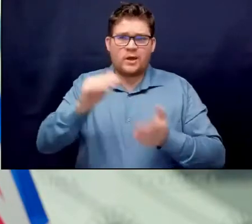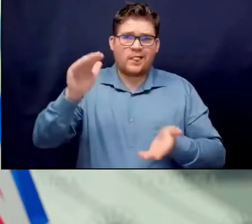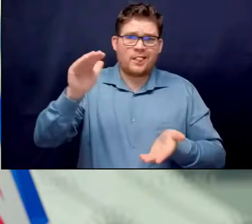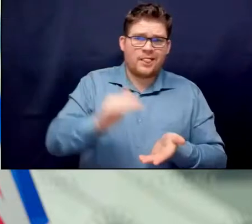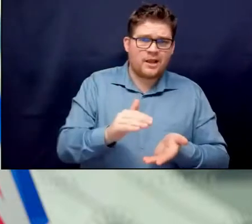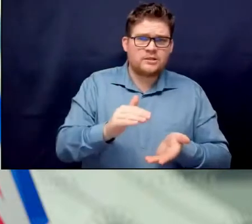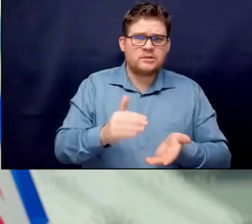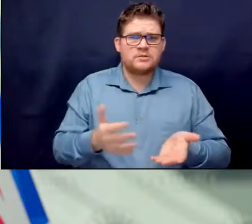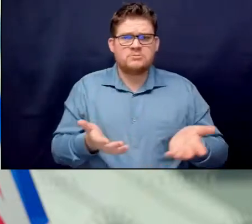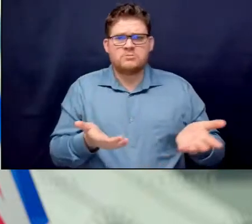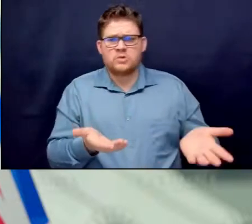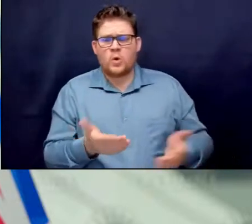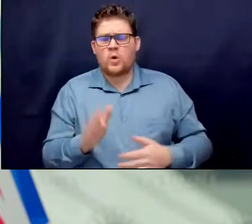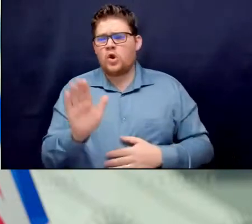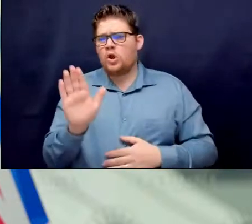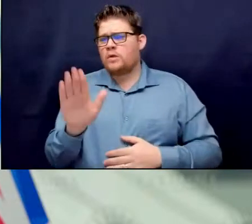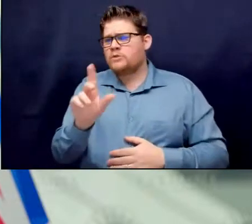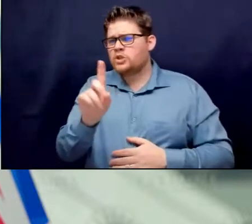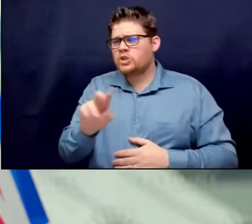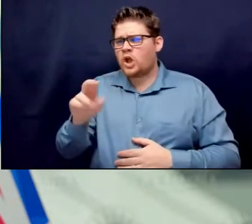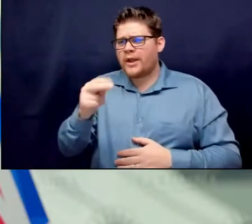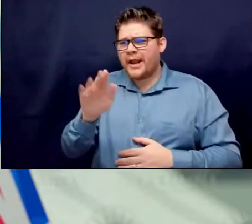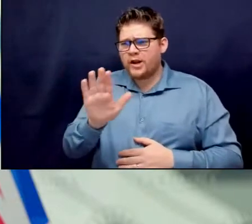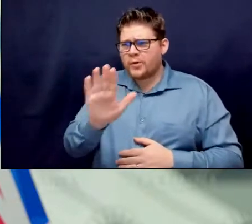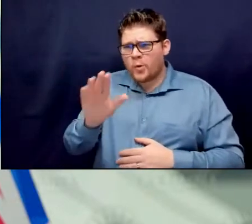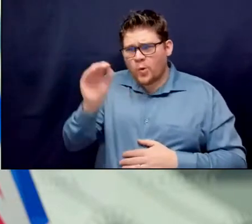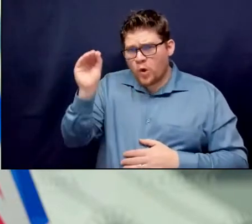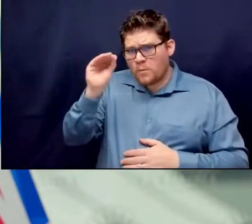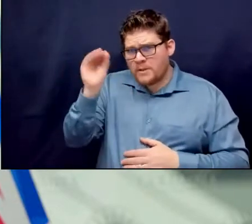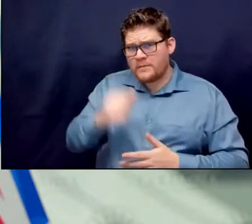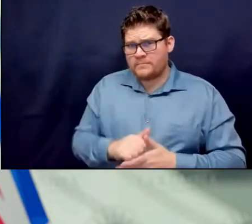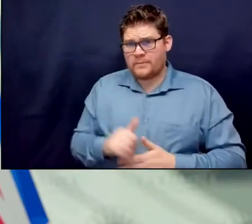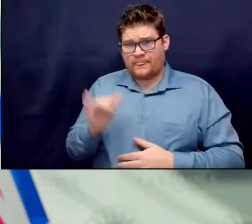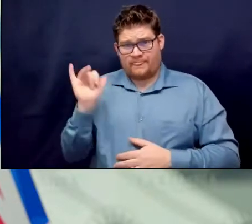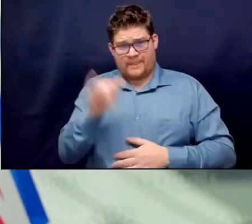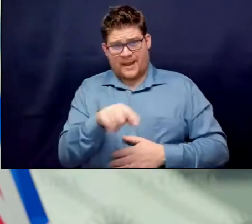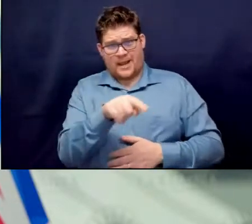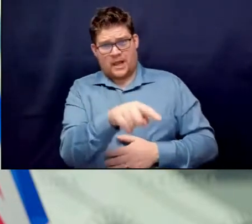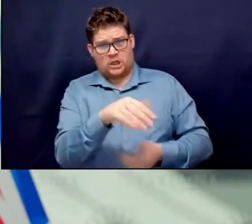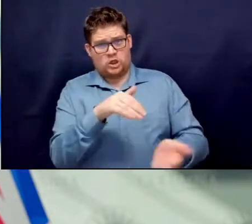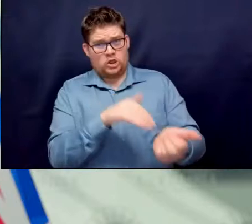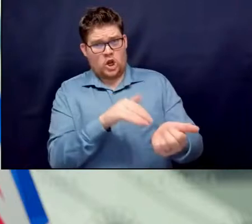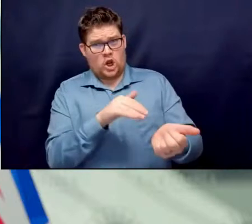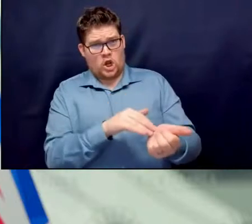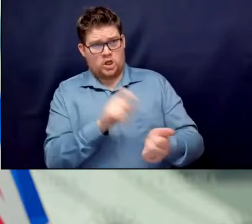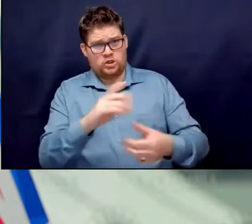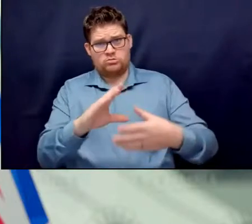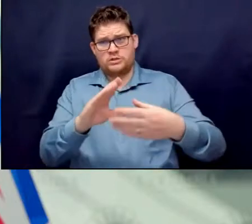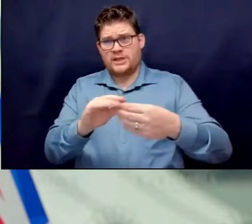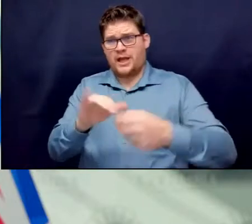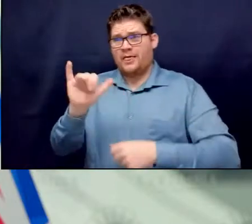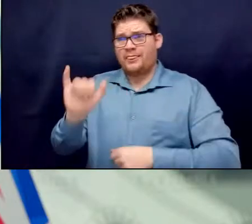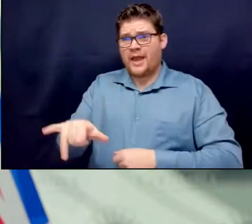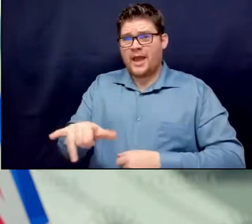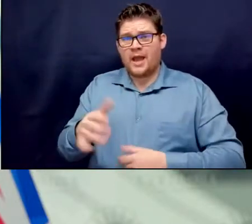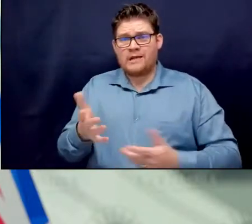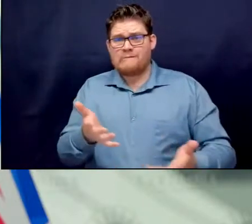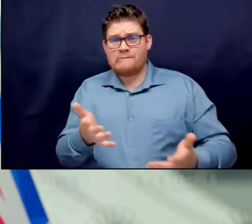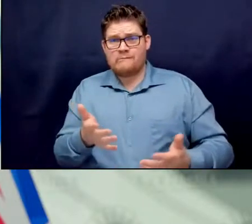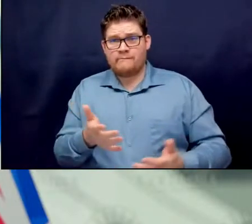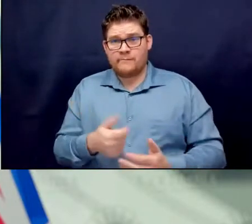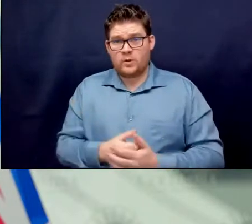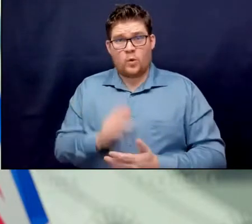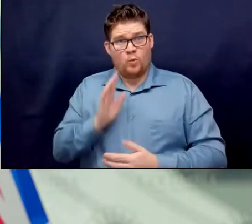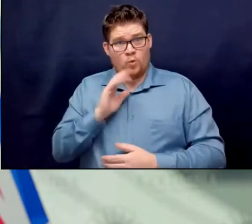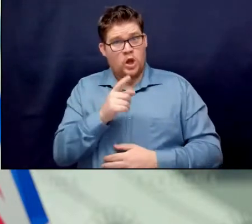soon, considering we are not even at the peak of hospitalizations left? And how should people read this? Should we anticipate that